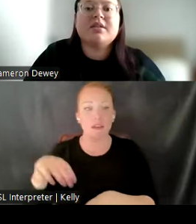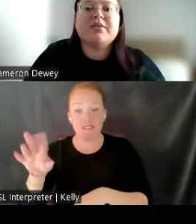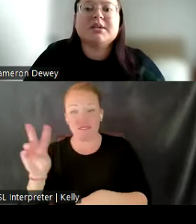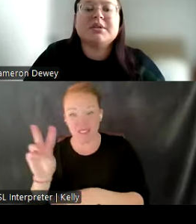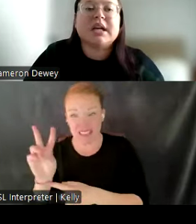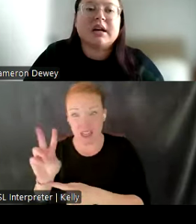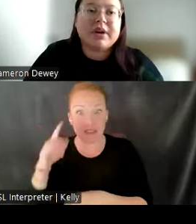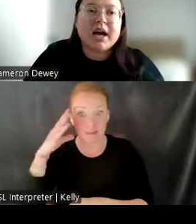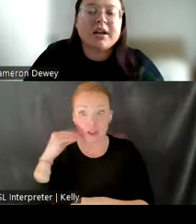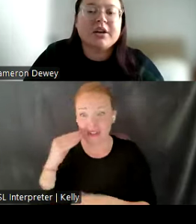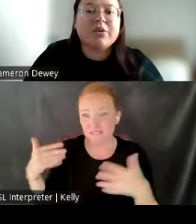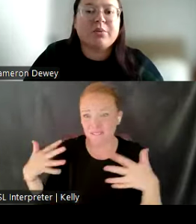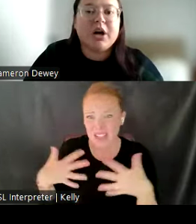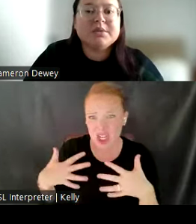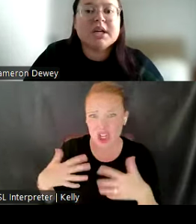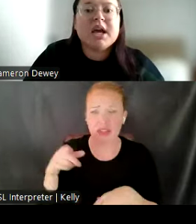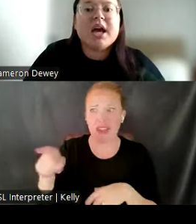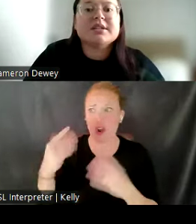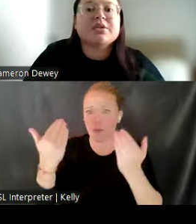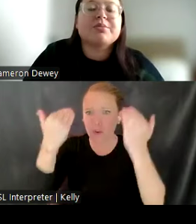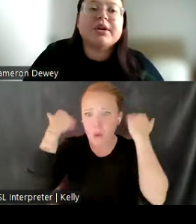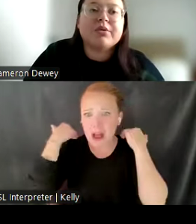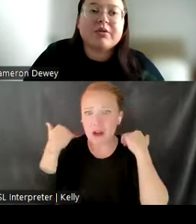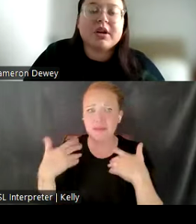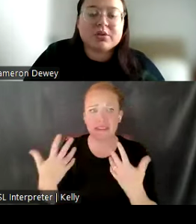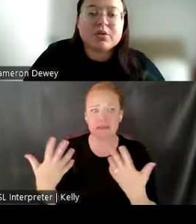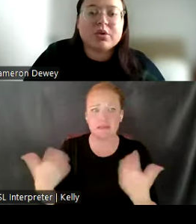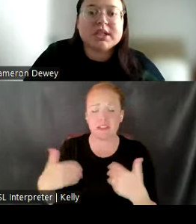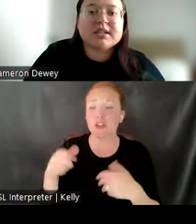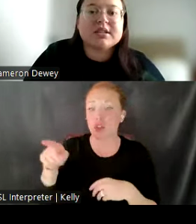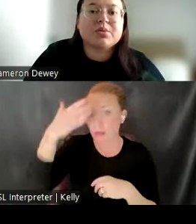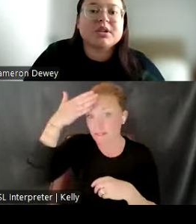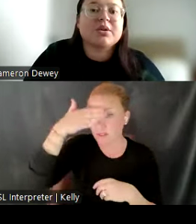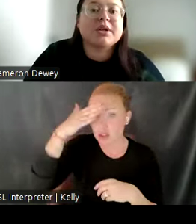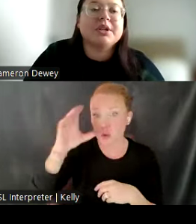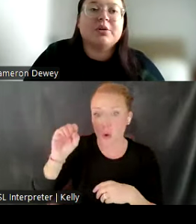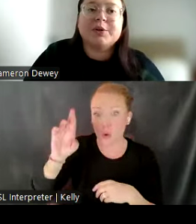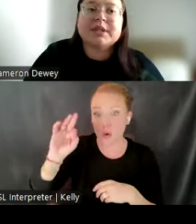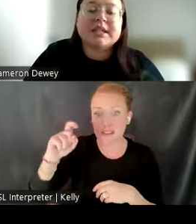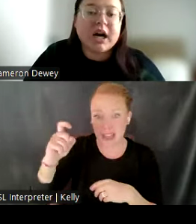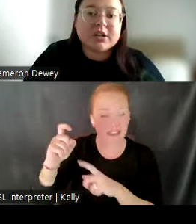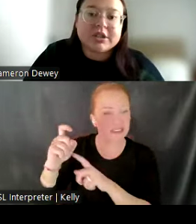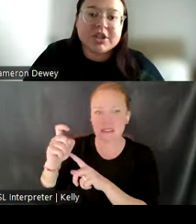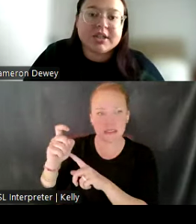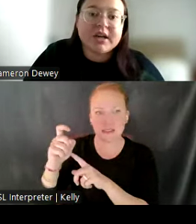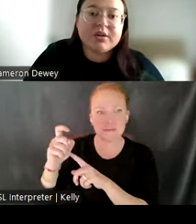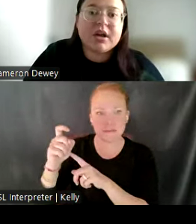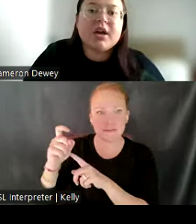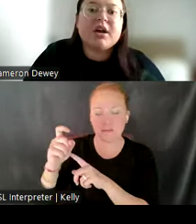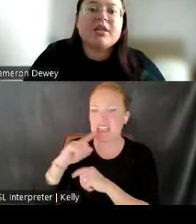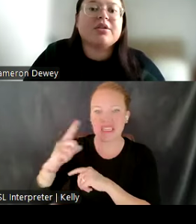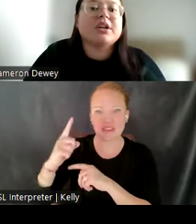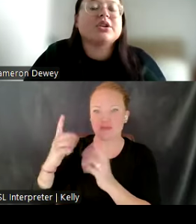in, and the victim is terrified and overwhelmed. And so the prefrontal cortex is what's going to be almost entirely shut